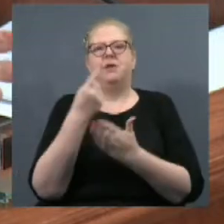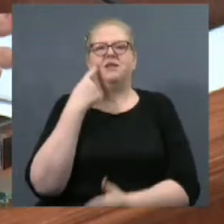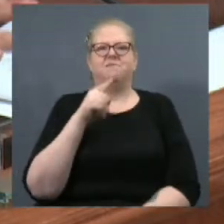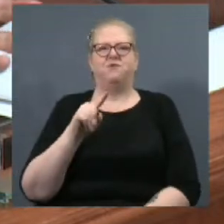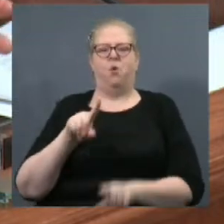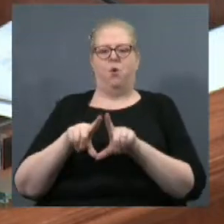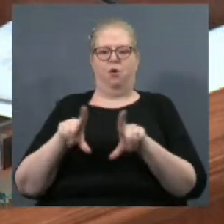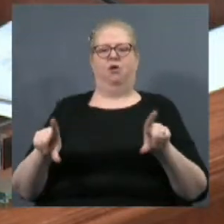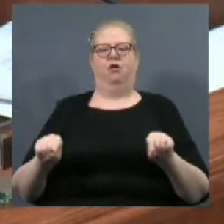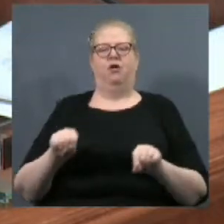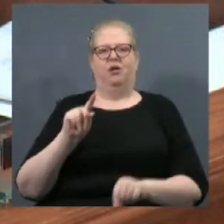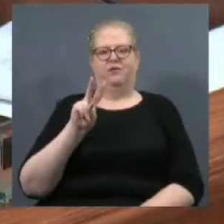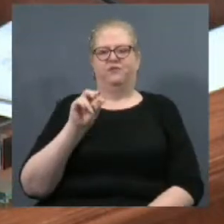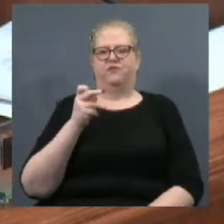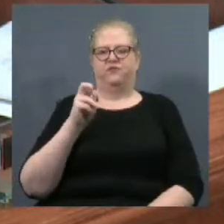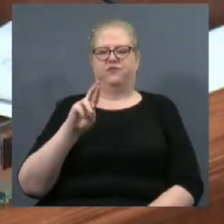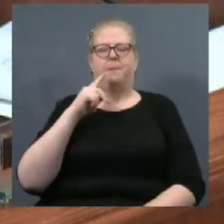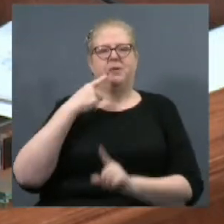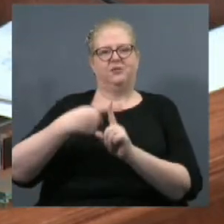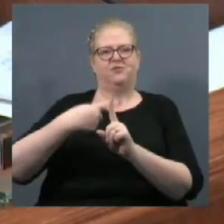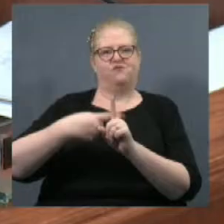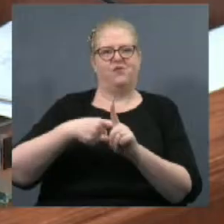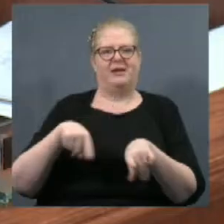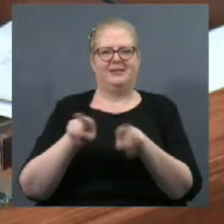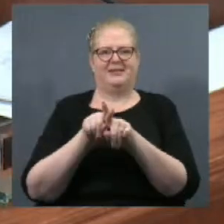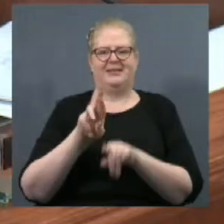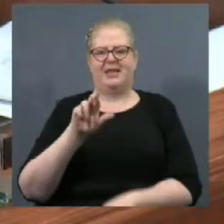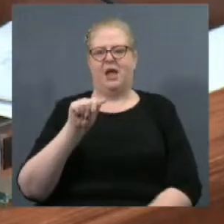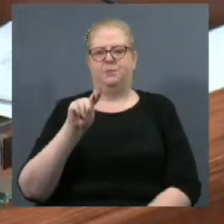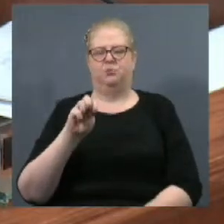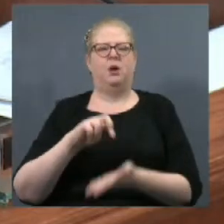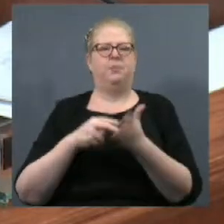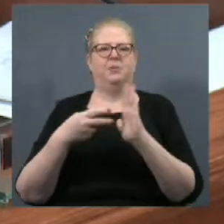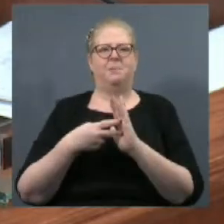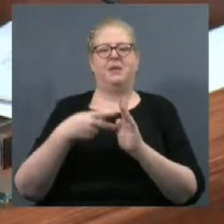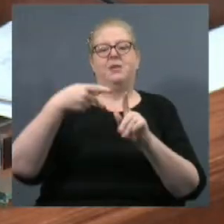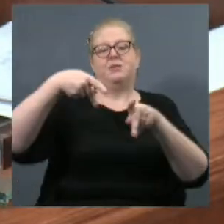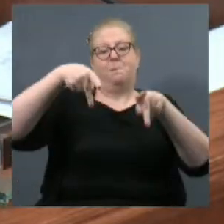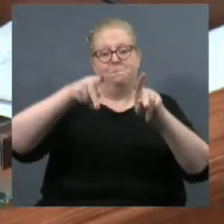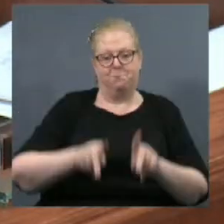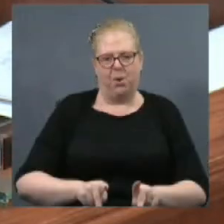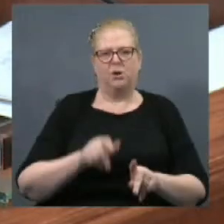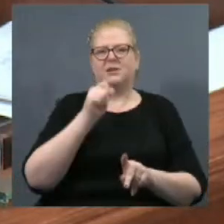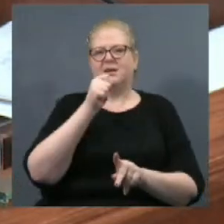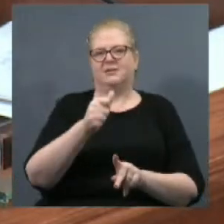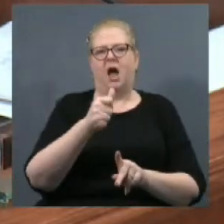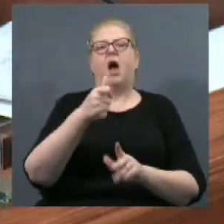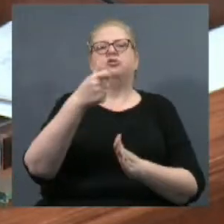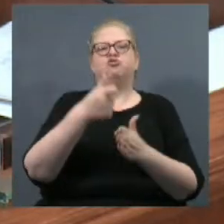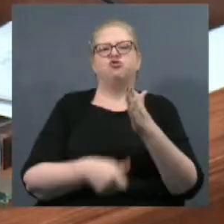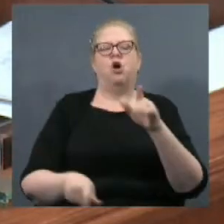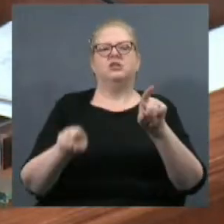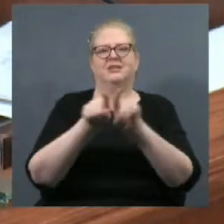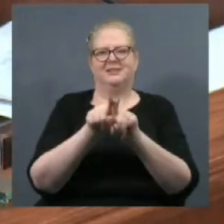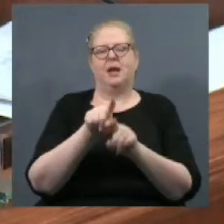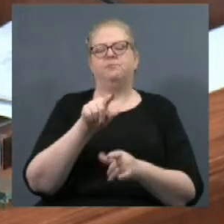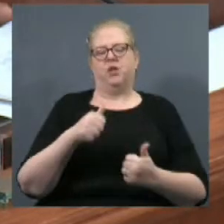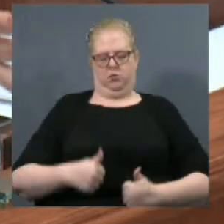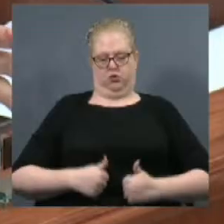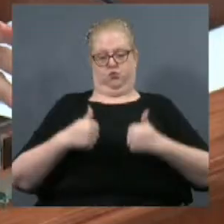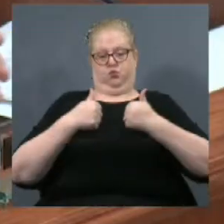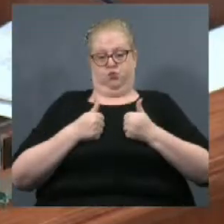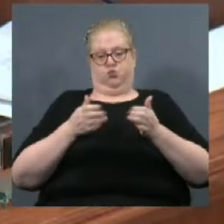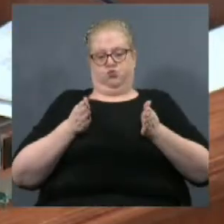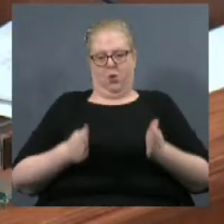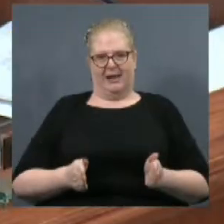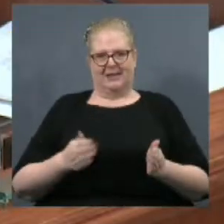because they're rented at the same rate. It's just the person is not charged the same amount. And the resident is not charged the same amount